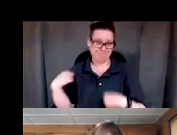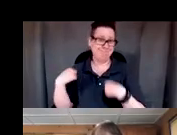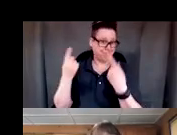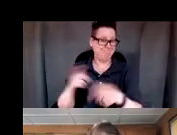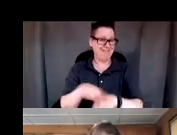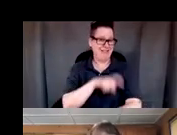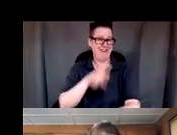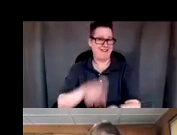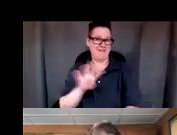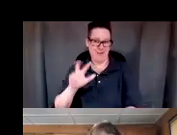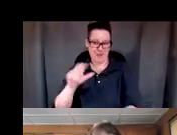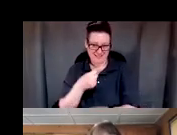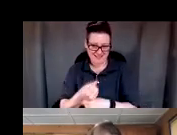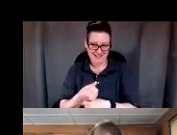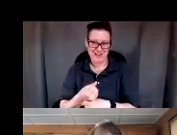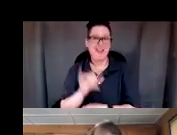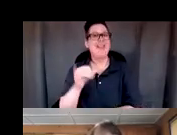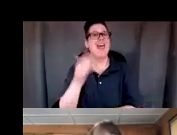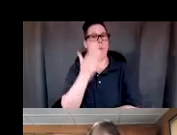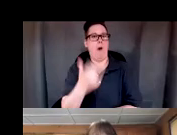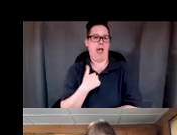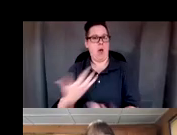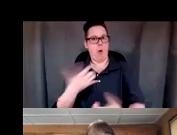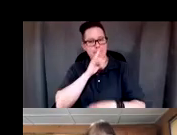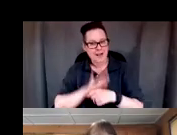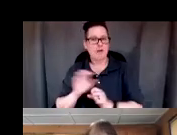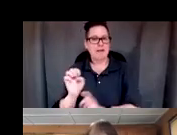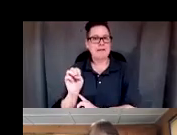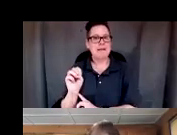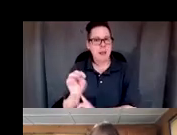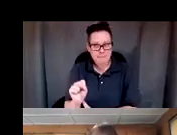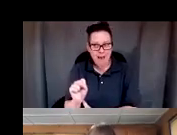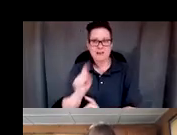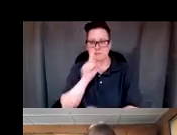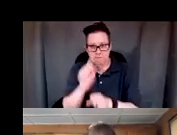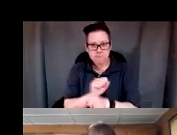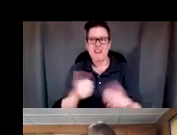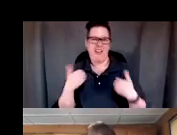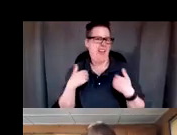long time, which has driven me to make sure that EMS actually has the